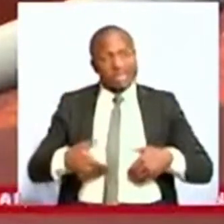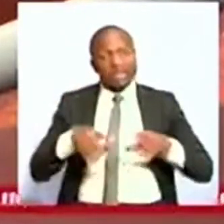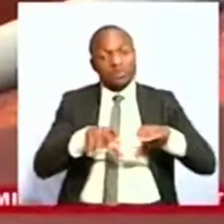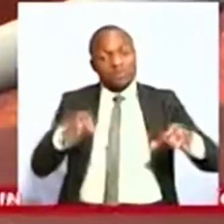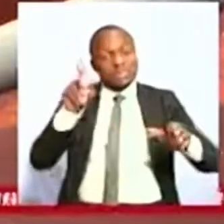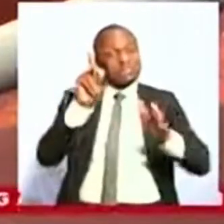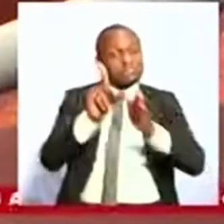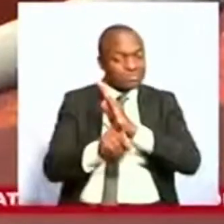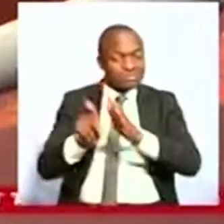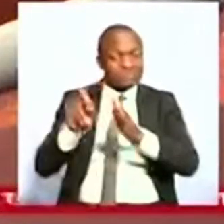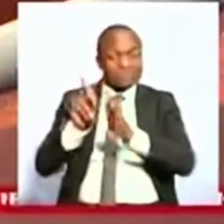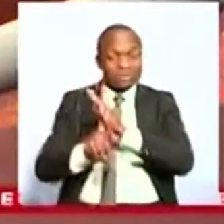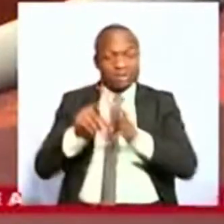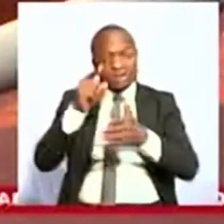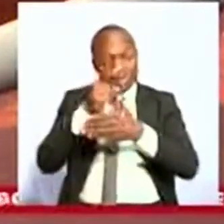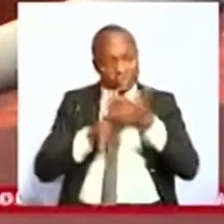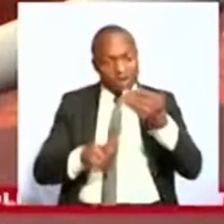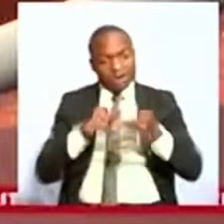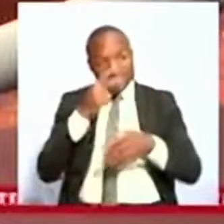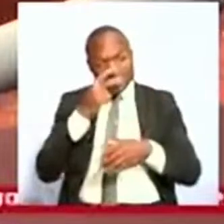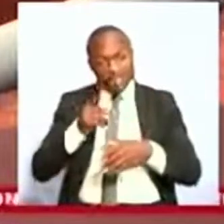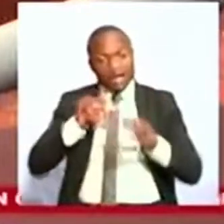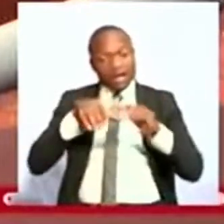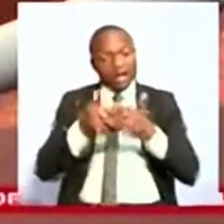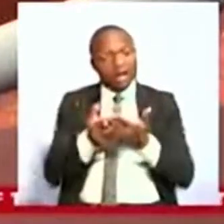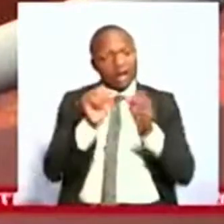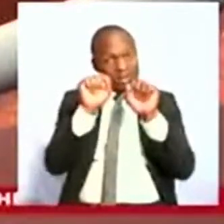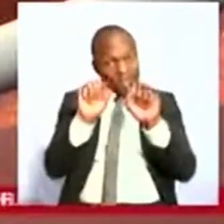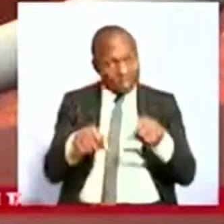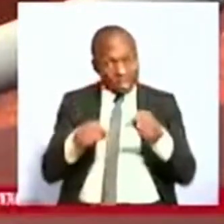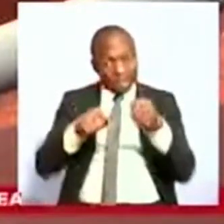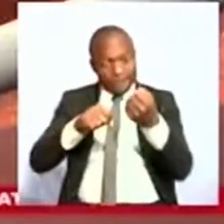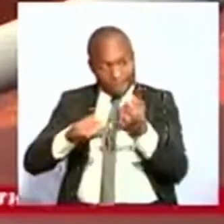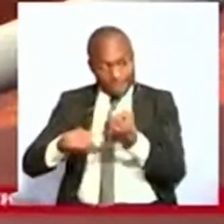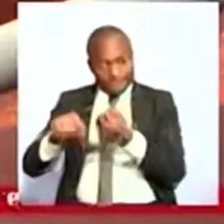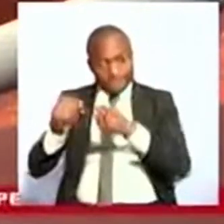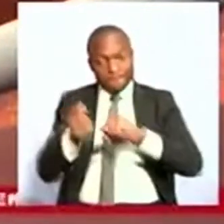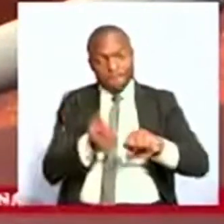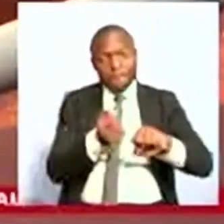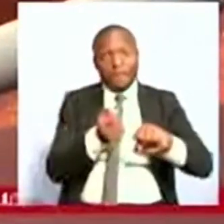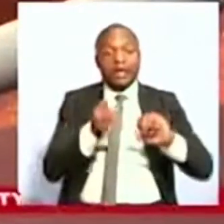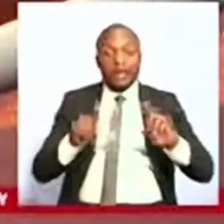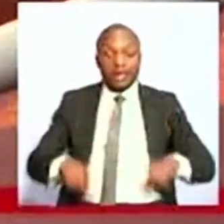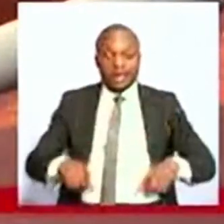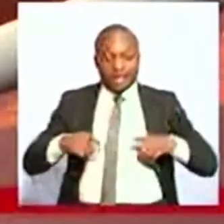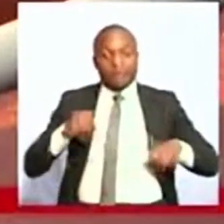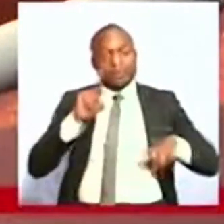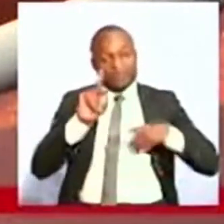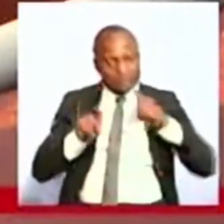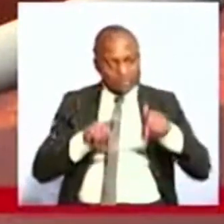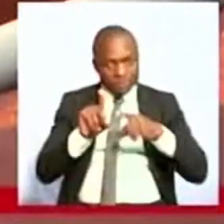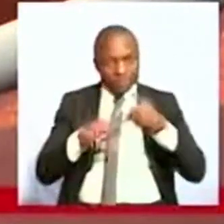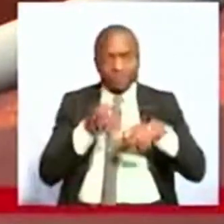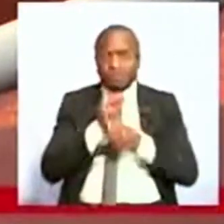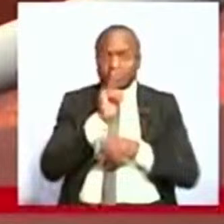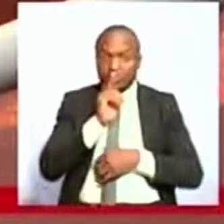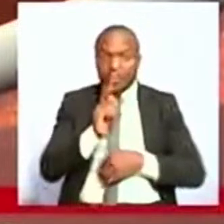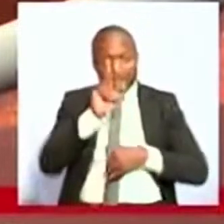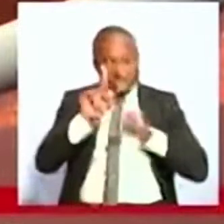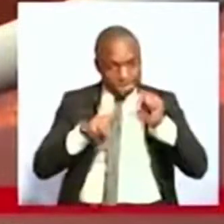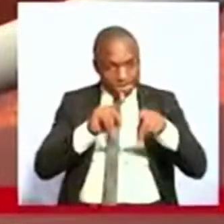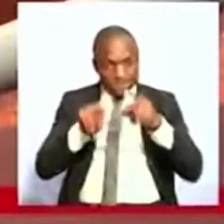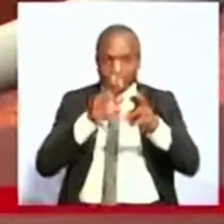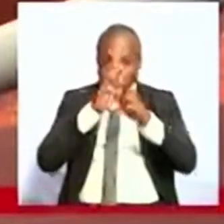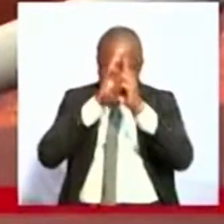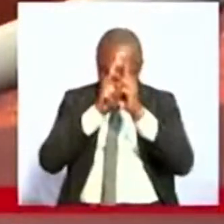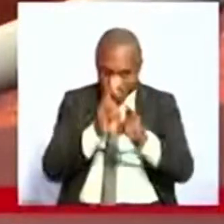should be looking at is how can we actually preserve the life of people and ensure that people respect